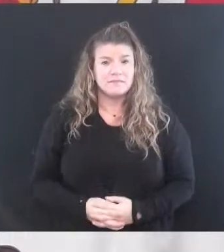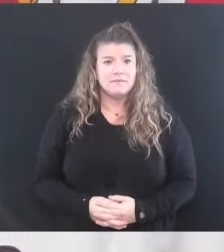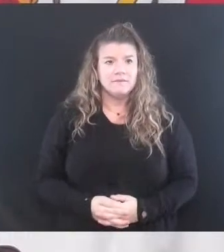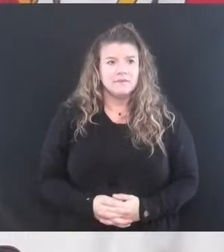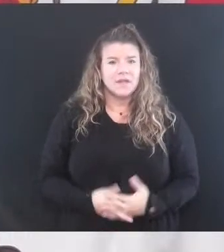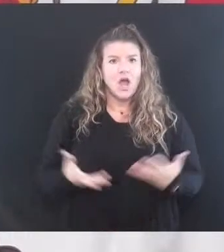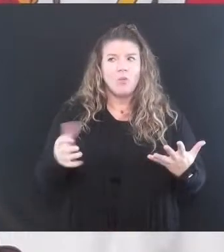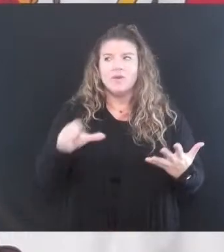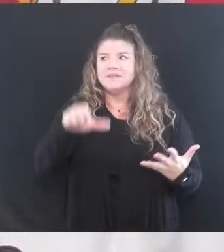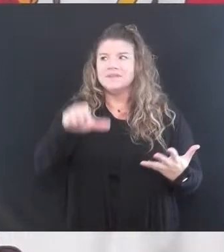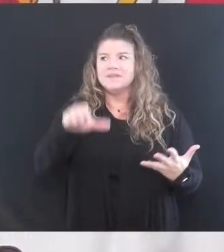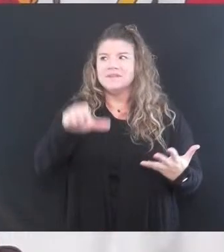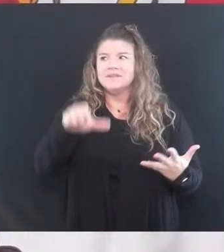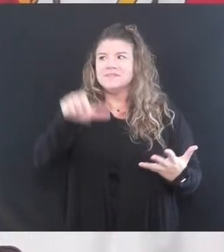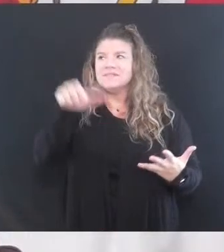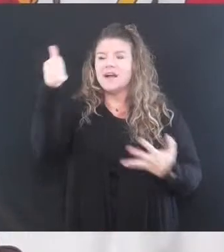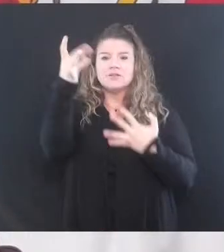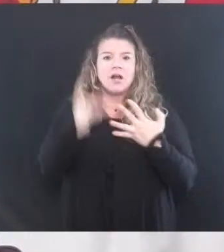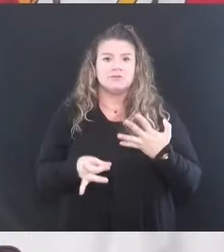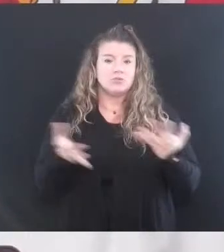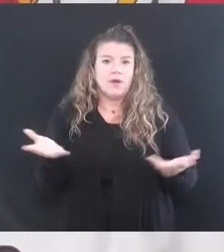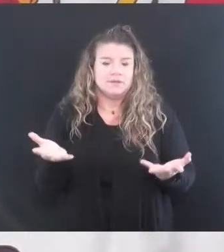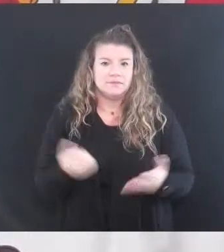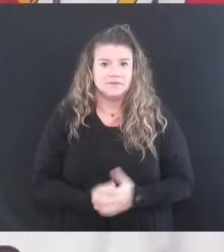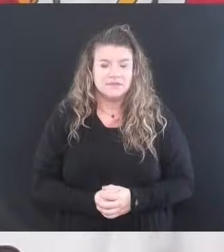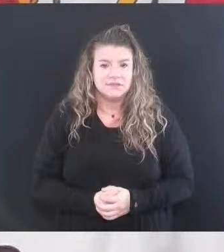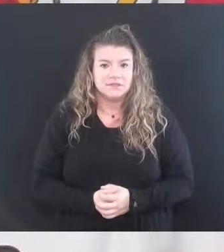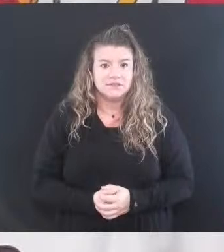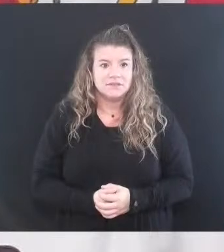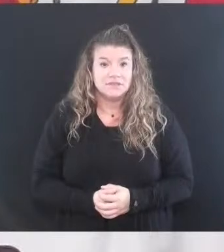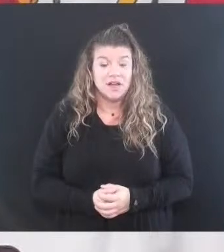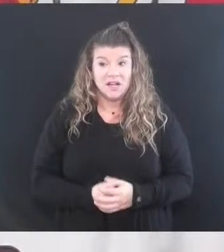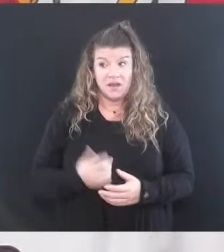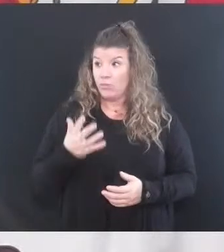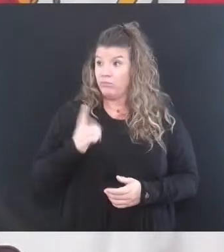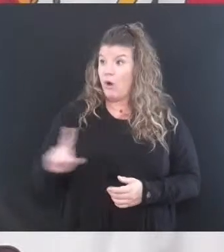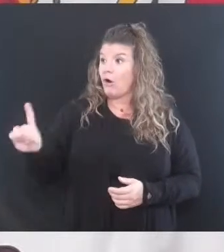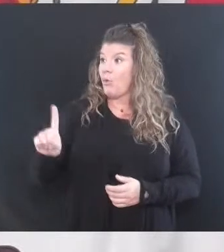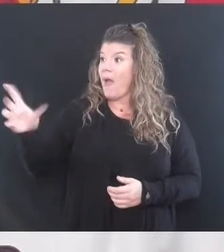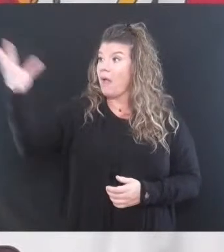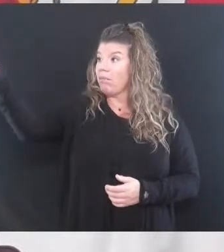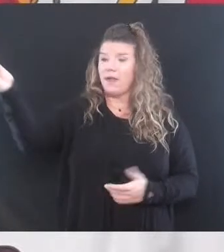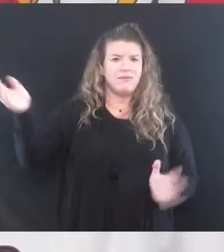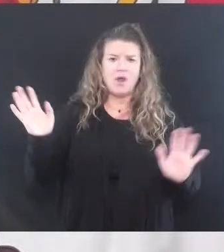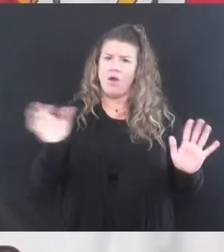What's the alternative? The alternative is just to walk away? No, not me. No way.